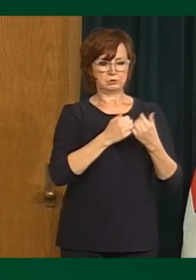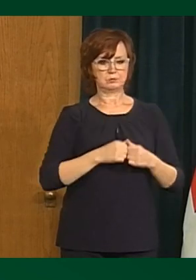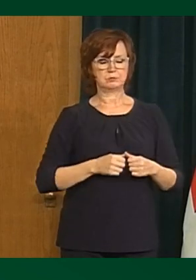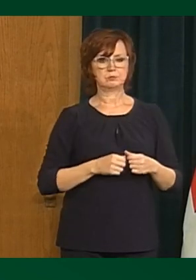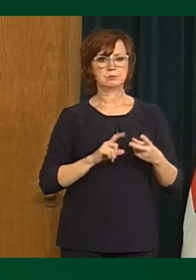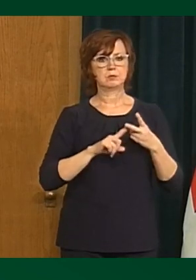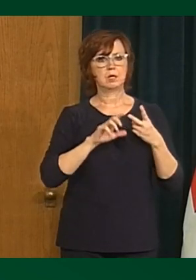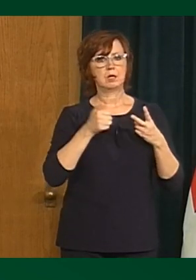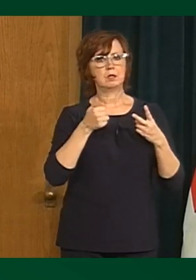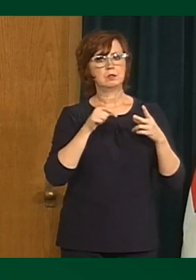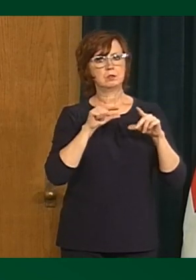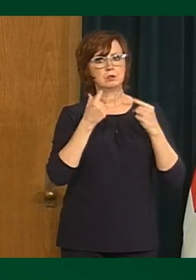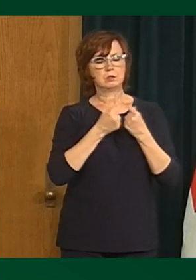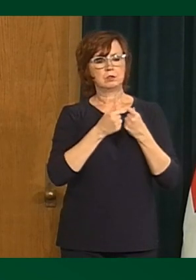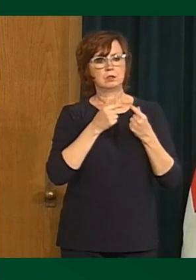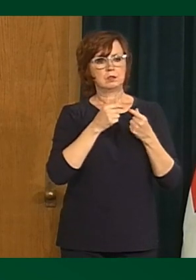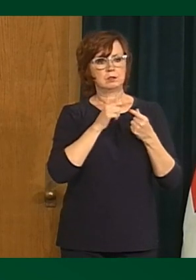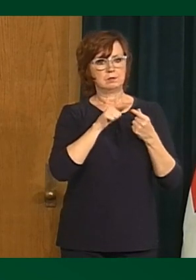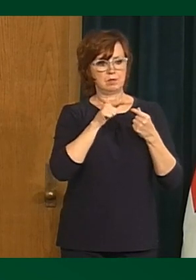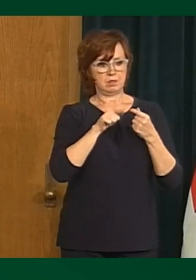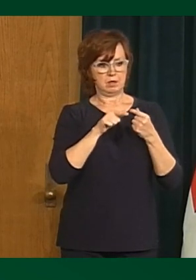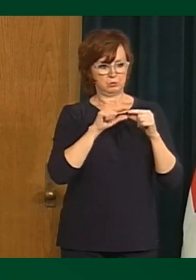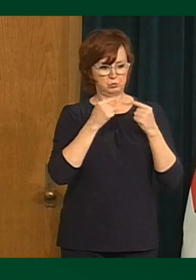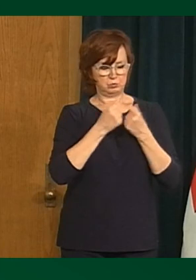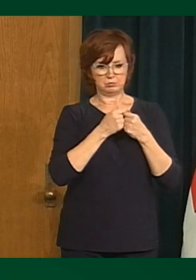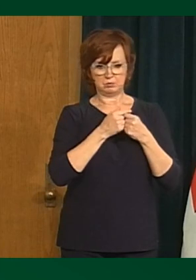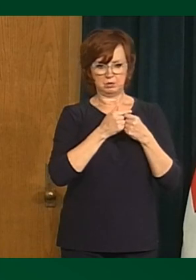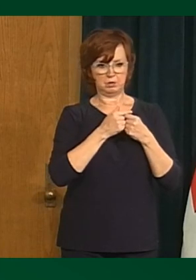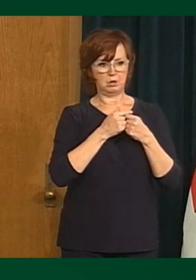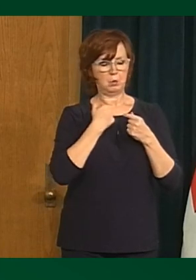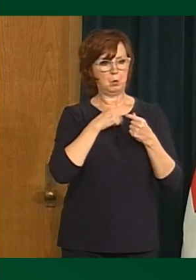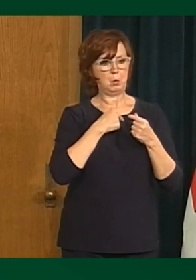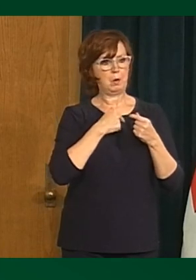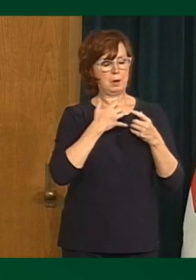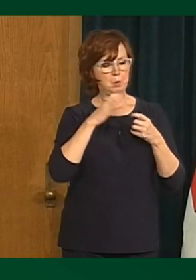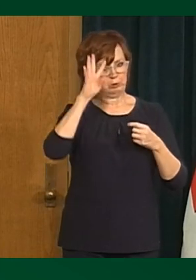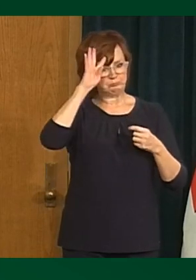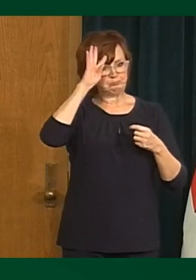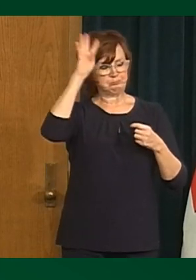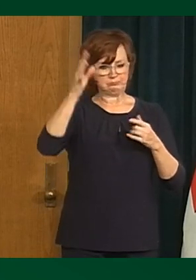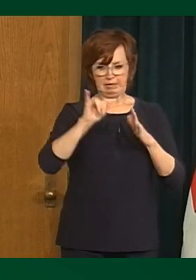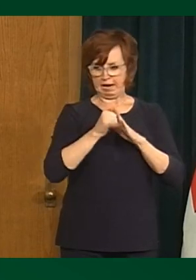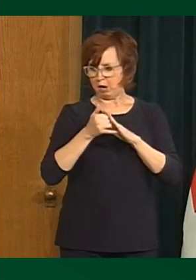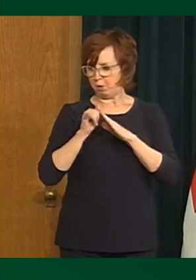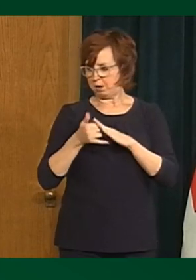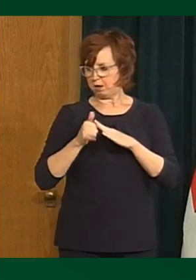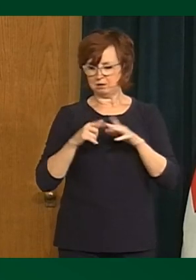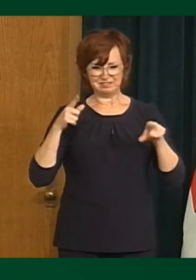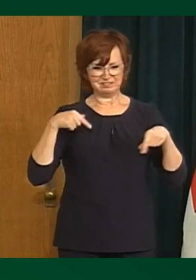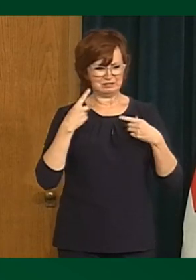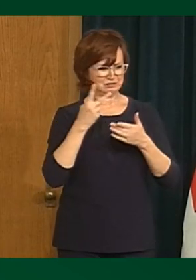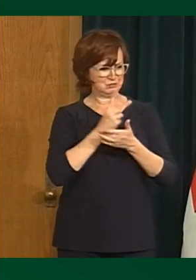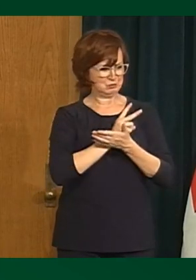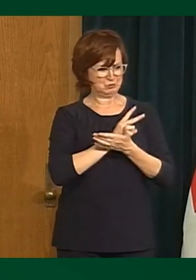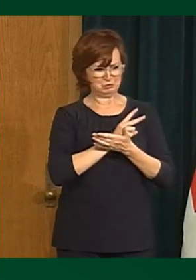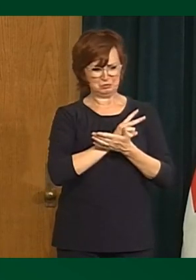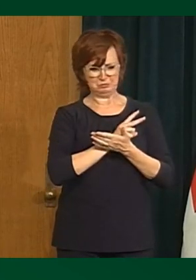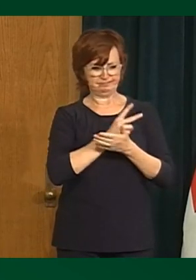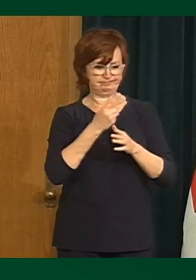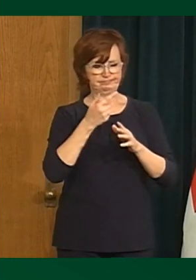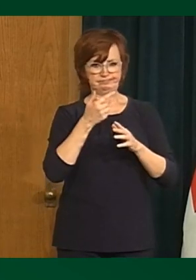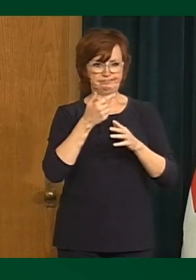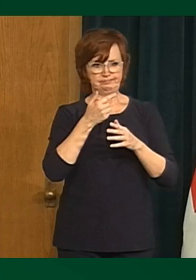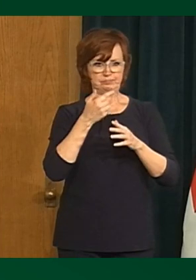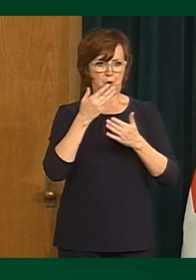the team members from our AOC on exactly what you said, is how do we, you know, we've been under lockdown for a number of weeks. We've heard a